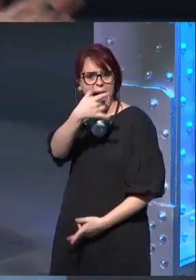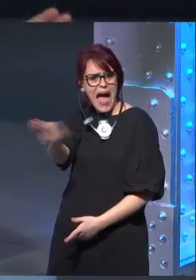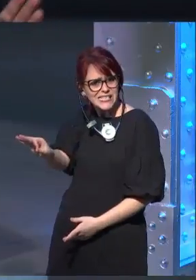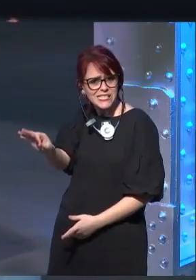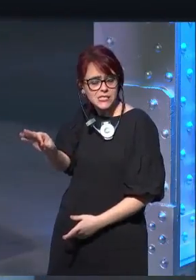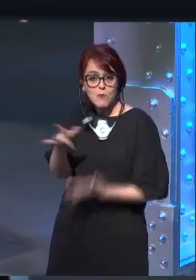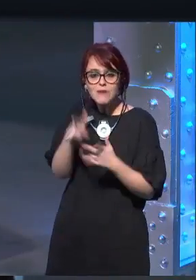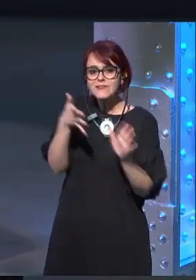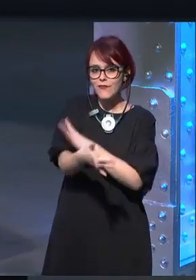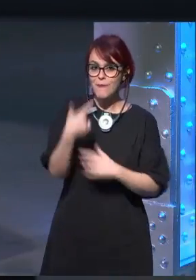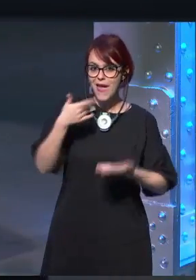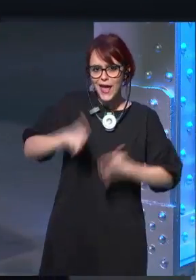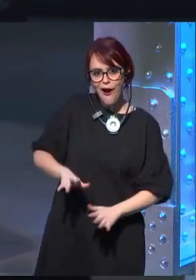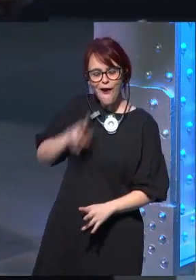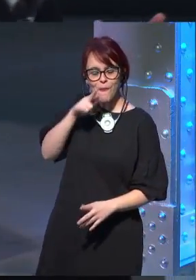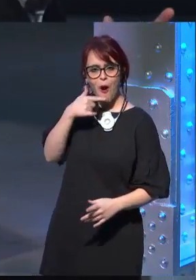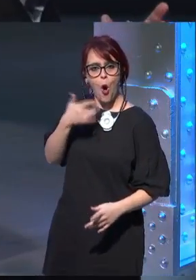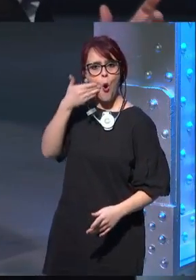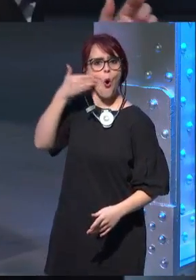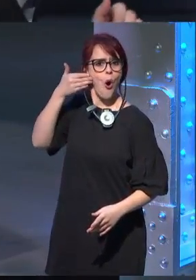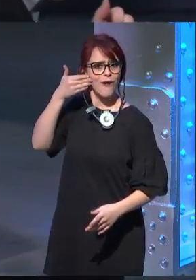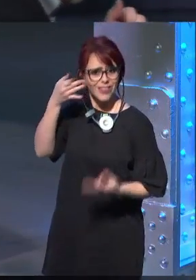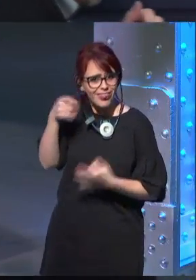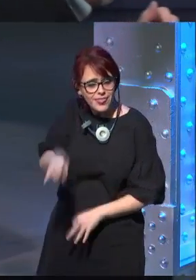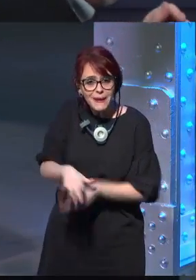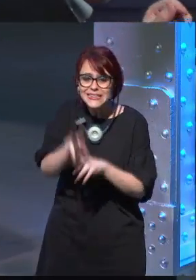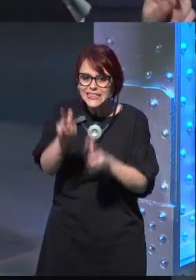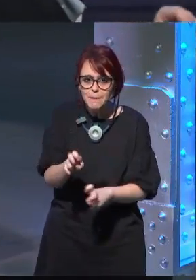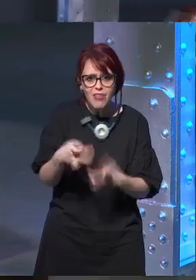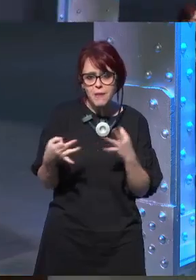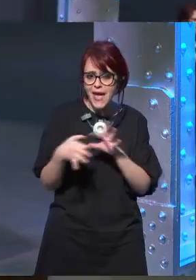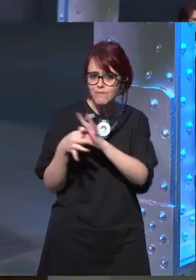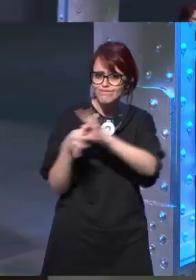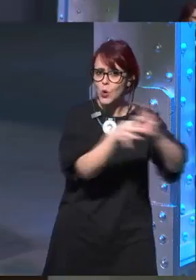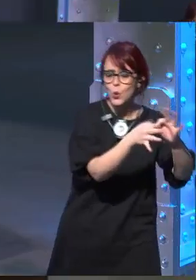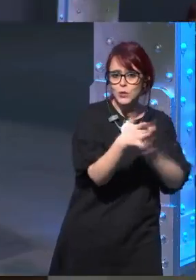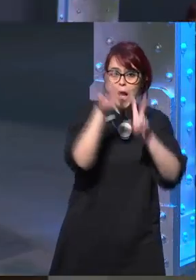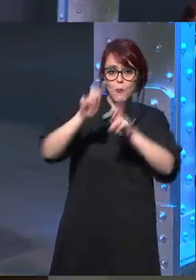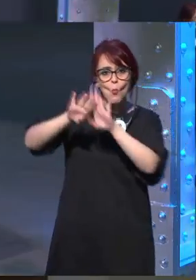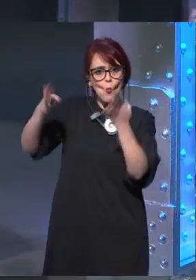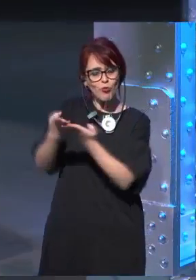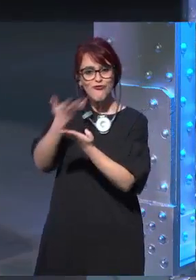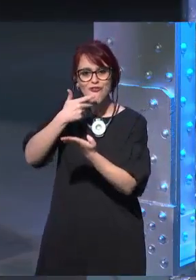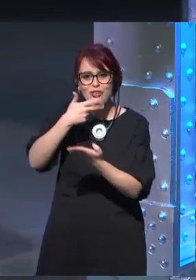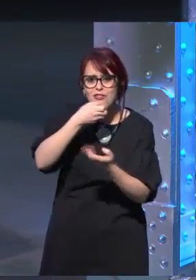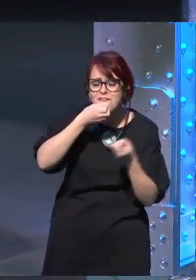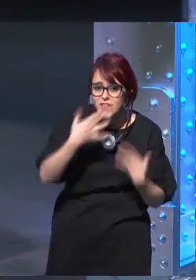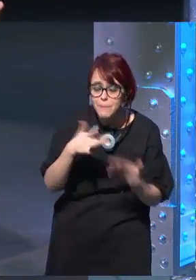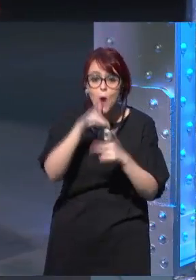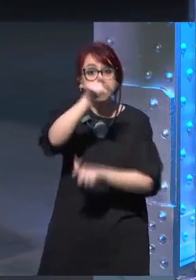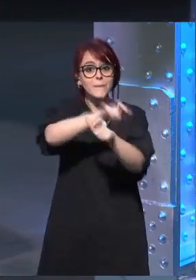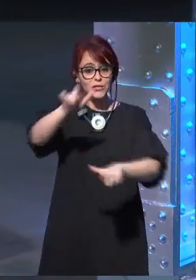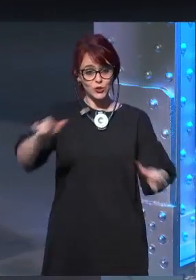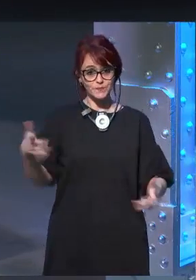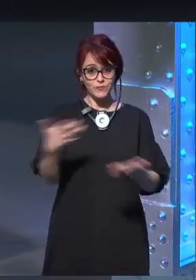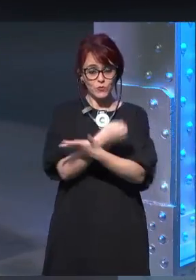about, that you're now aligned with that subject, right? But it's funny that especially the young people that I mentor,